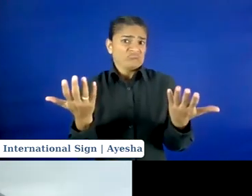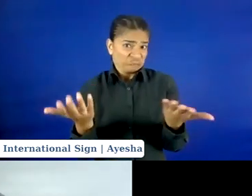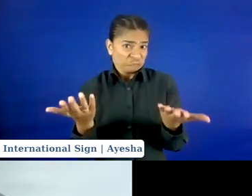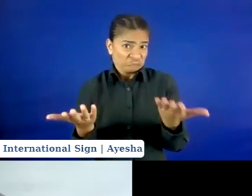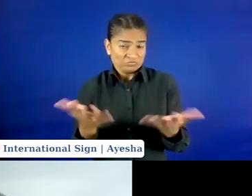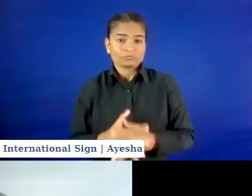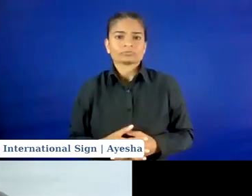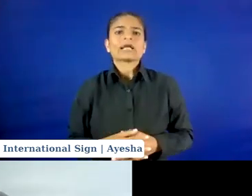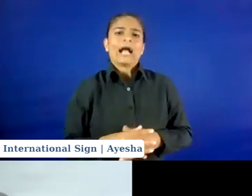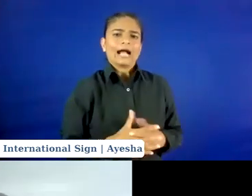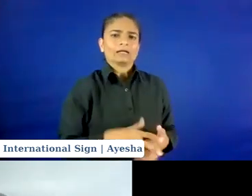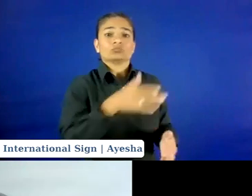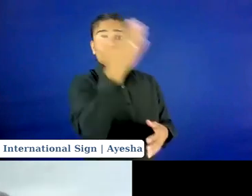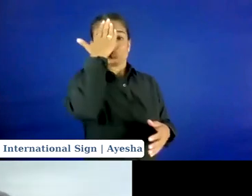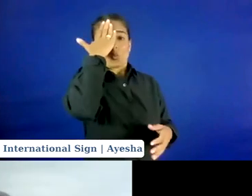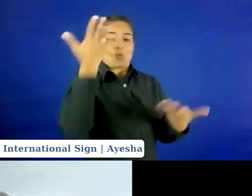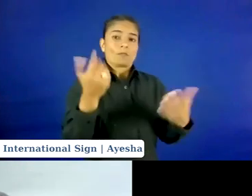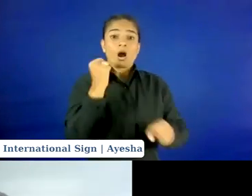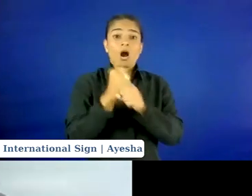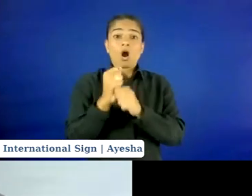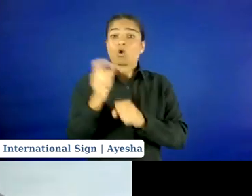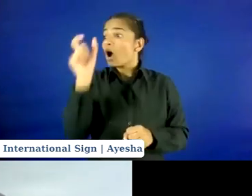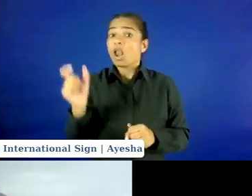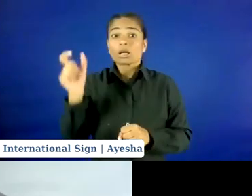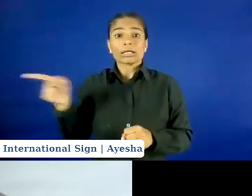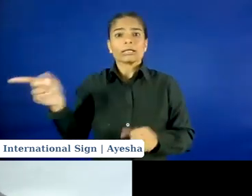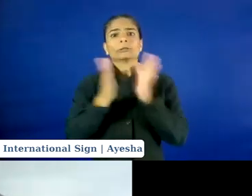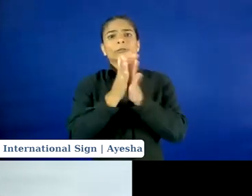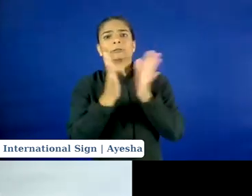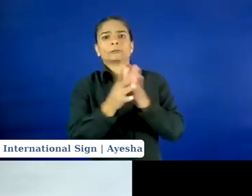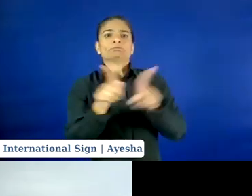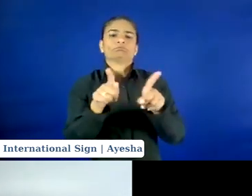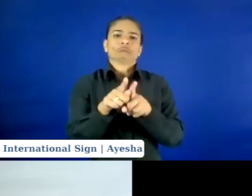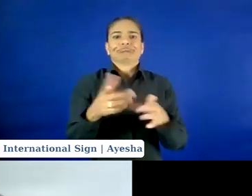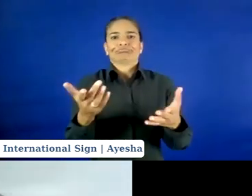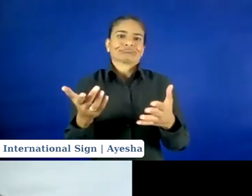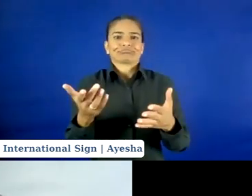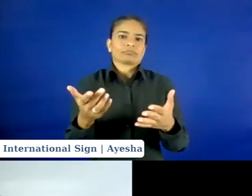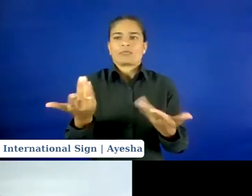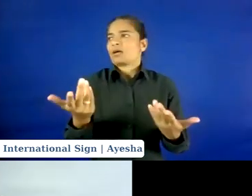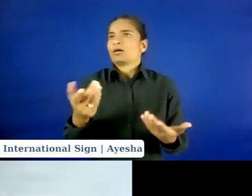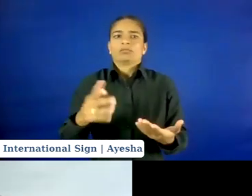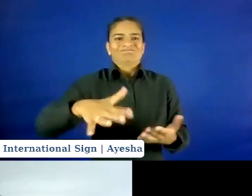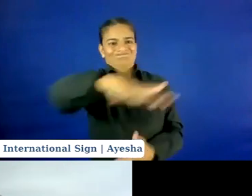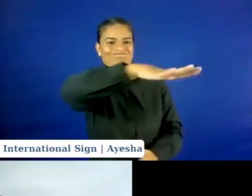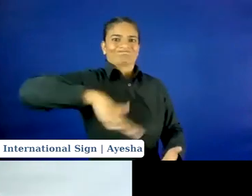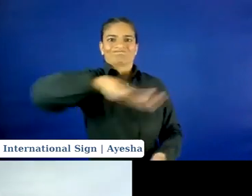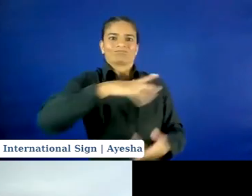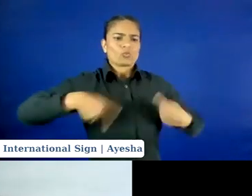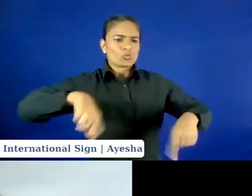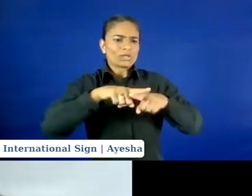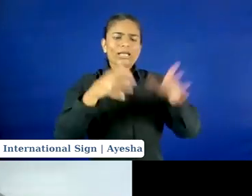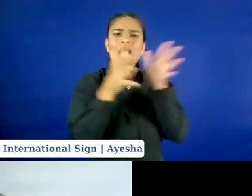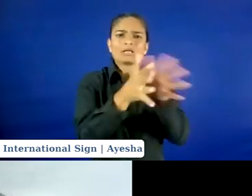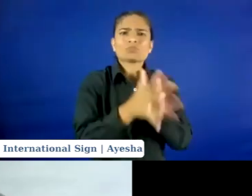asking about interpretation of these interventions in other dialects. So unfortunately, Zambia